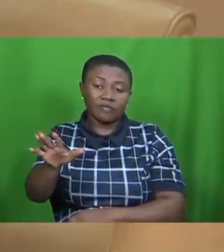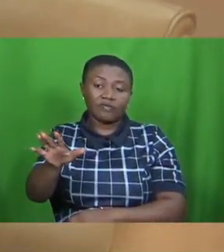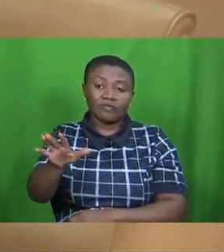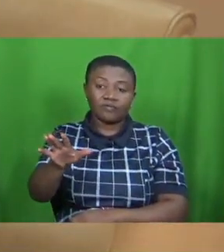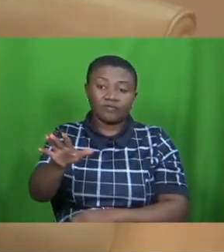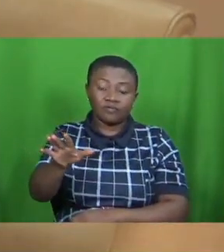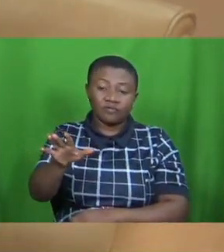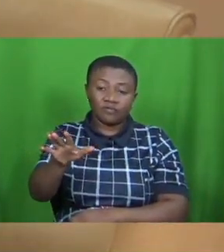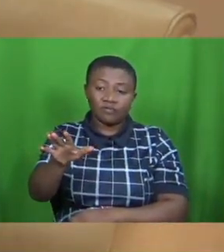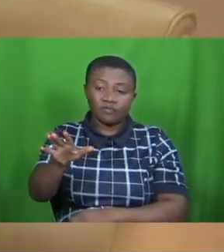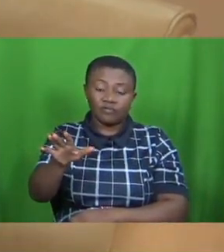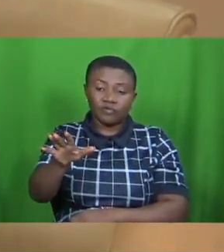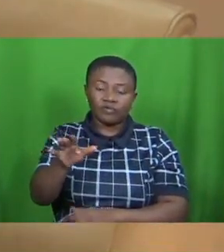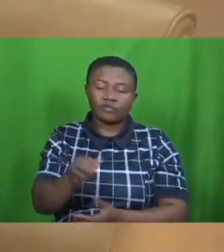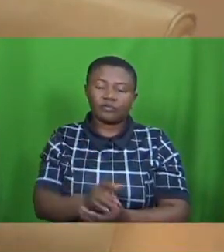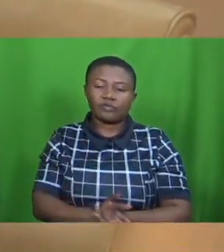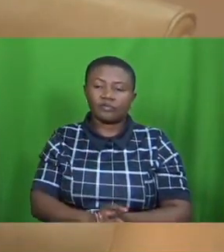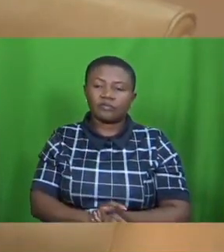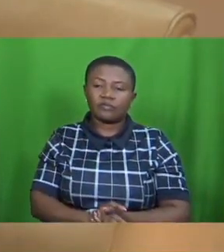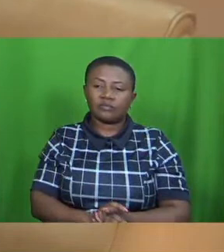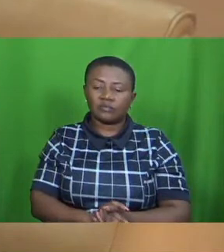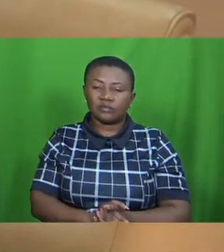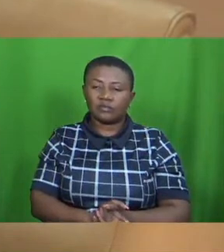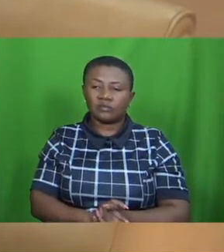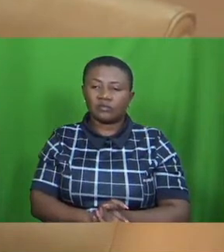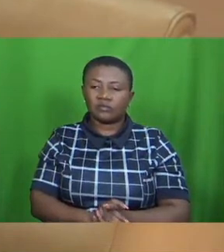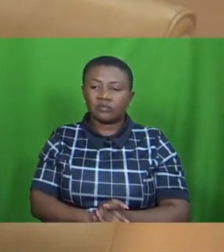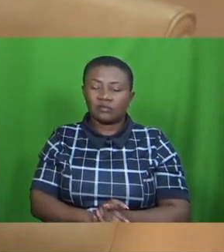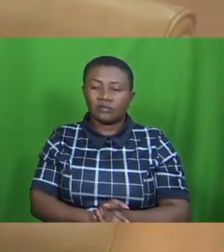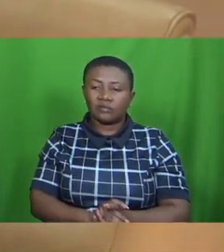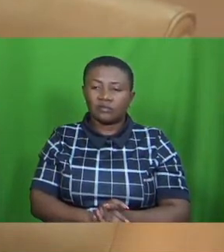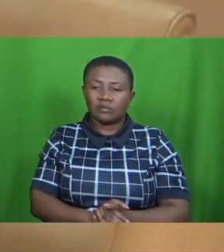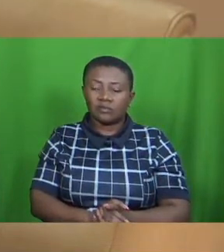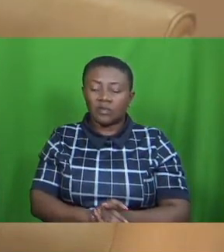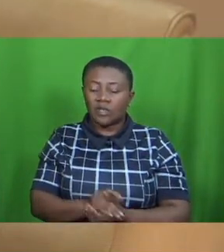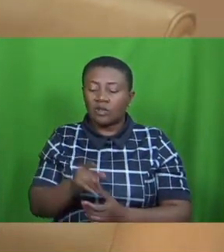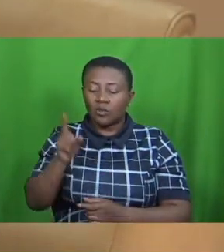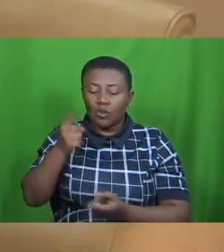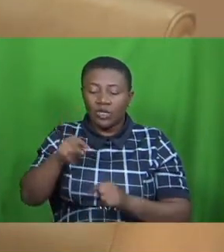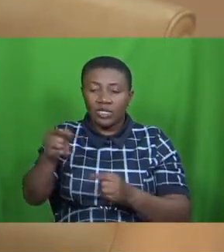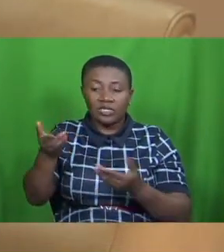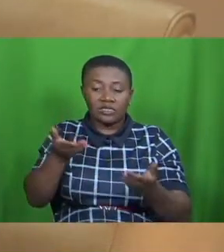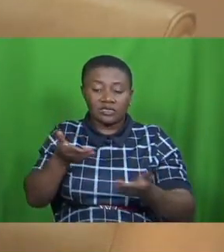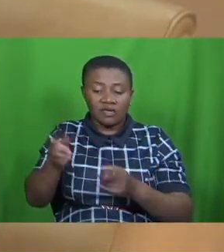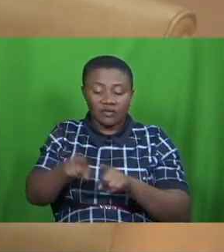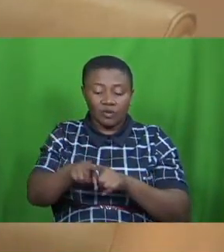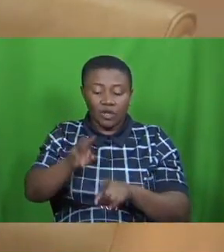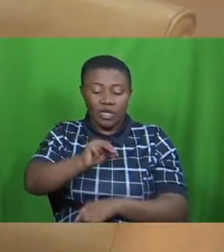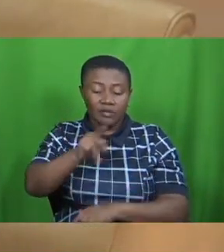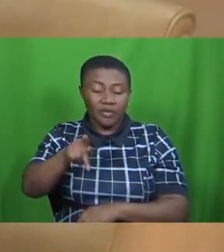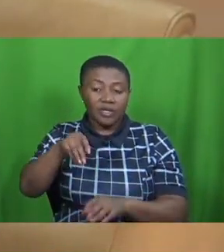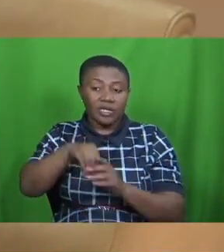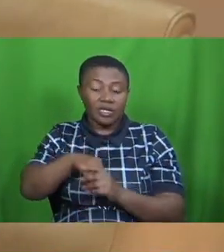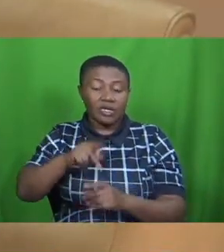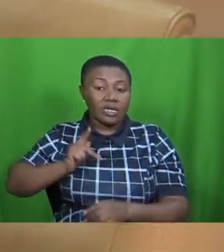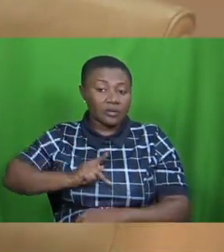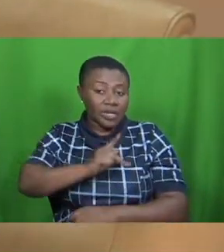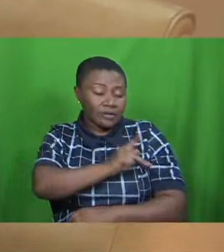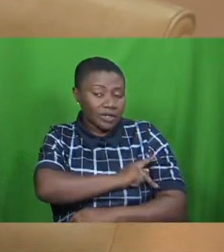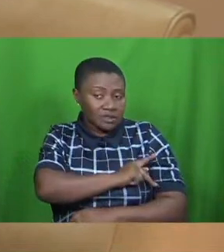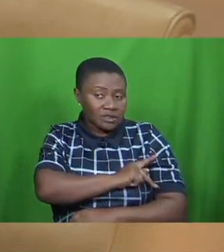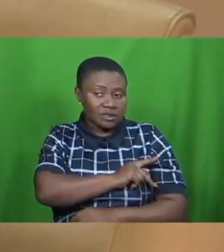Frederick Ebert Foundation, Accra, whilst he served as an MP in Parliament. Mr.